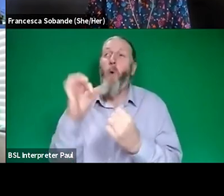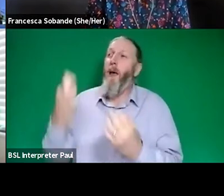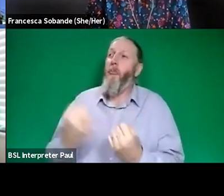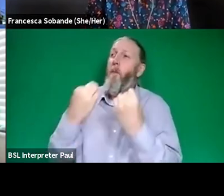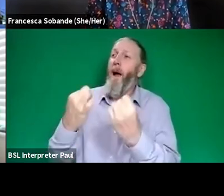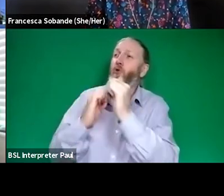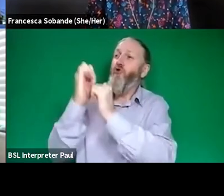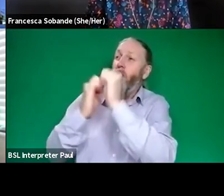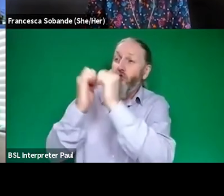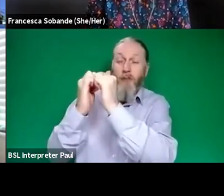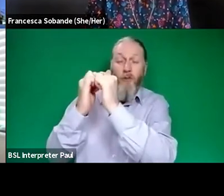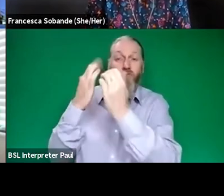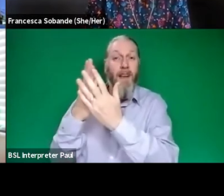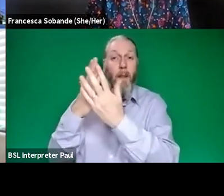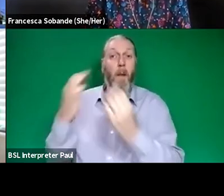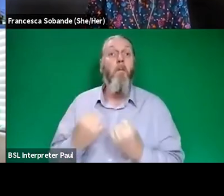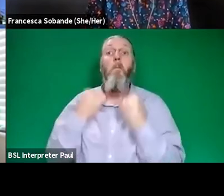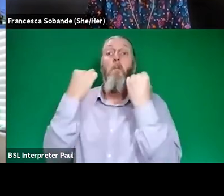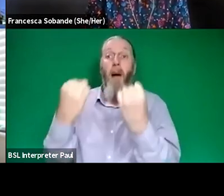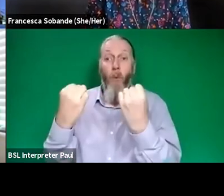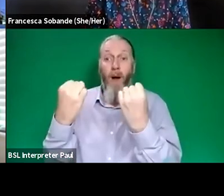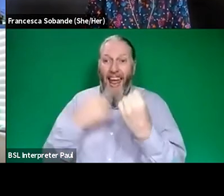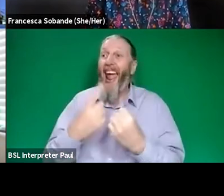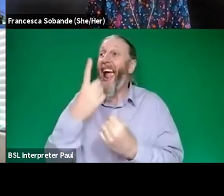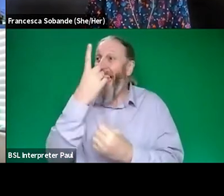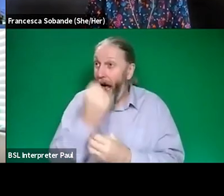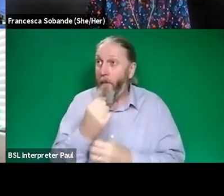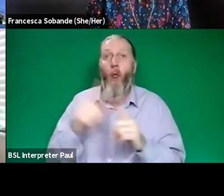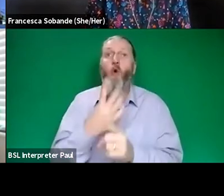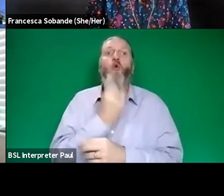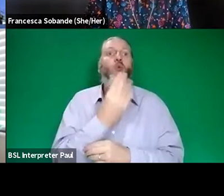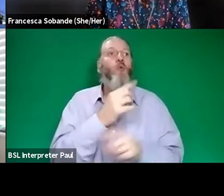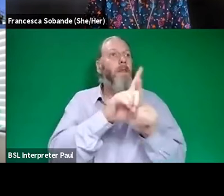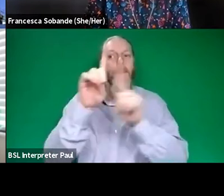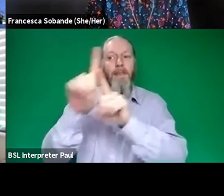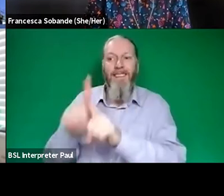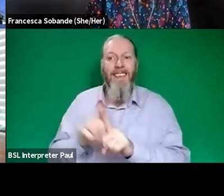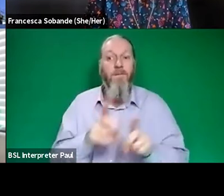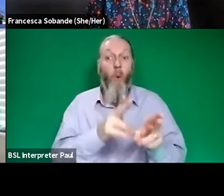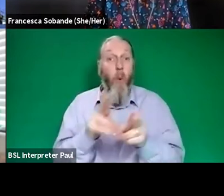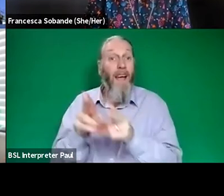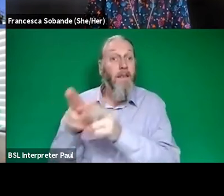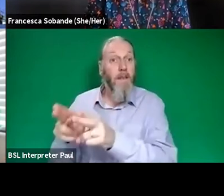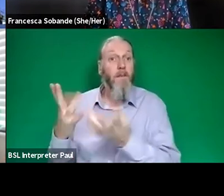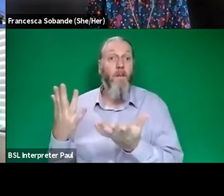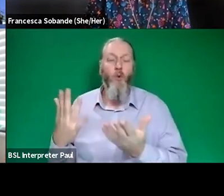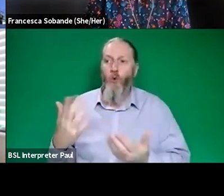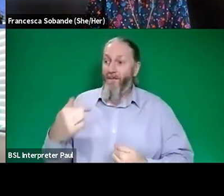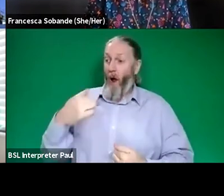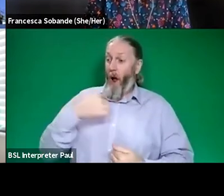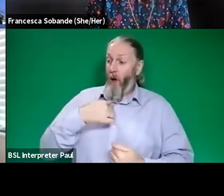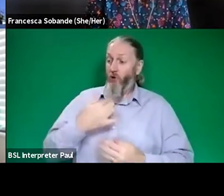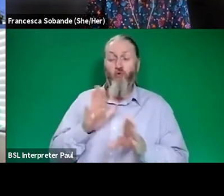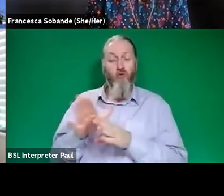in various ways. We are disciplined in various ways, often by the state. And so our attempts to create and coalesce our